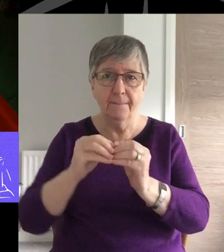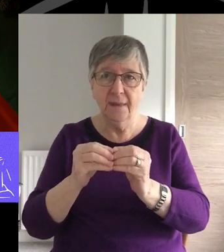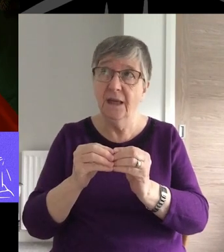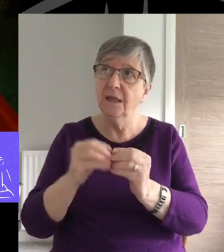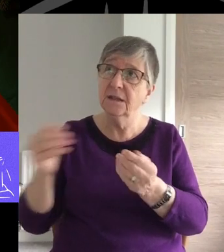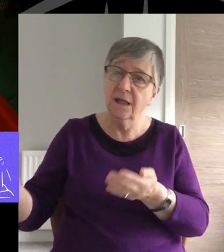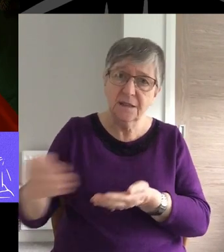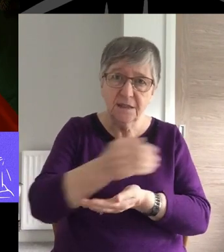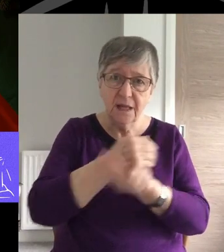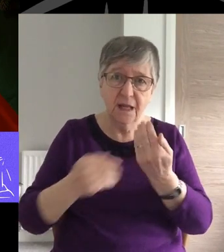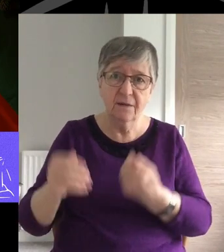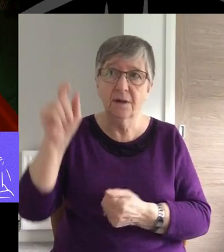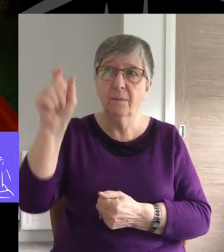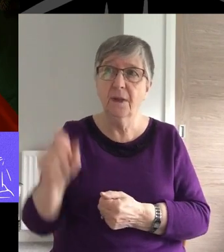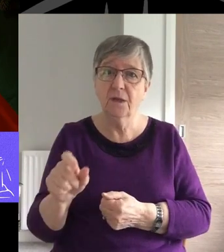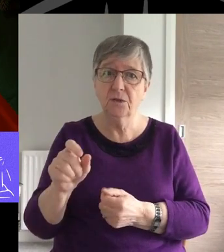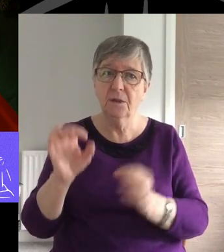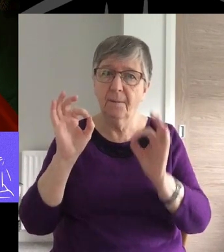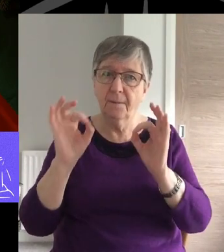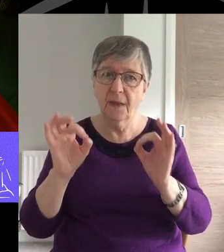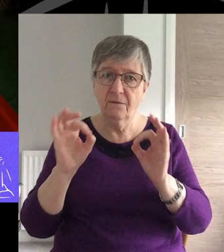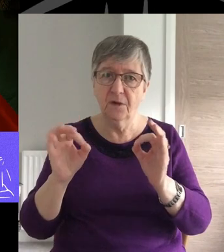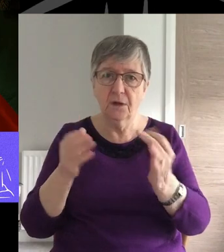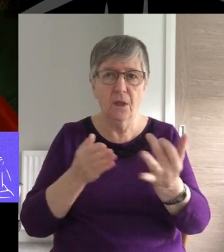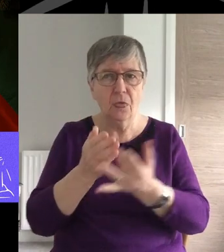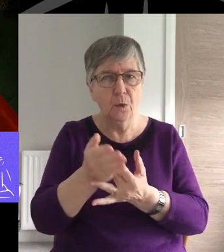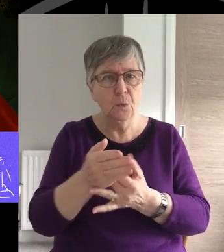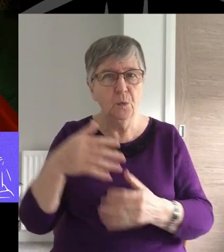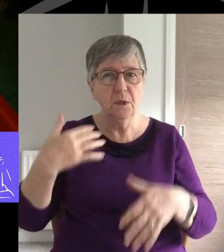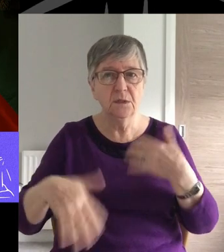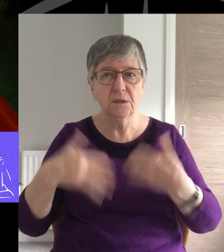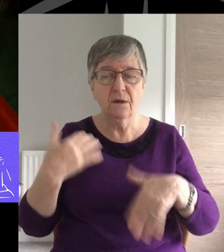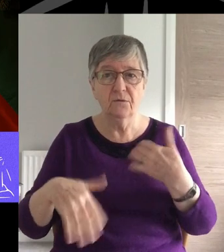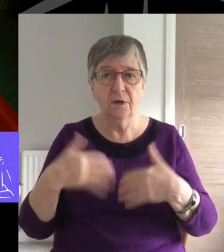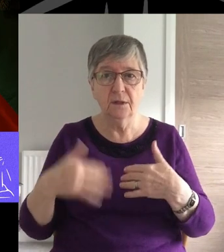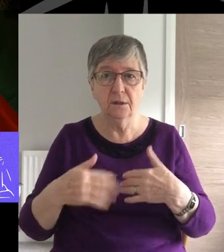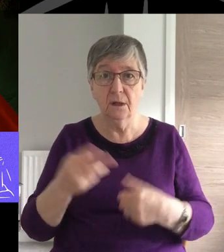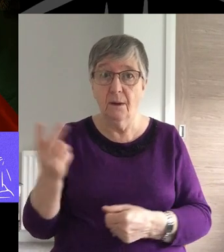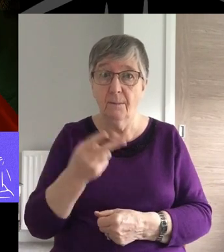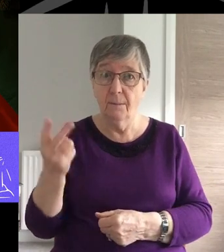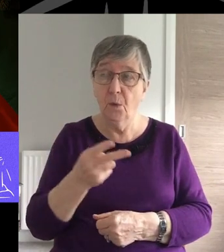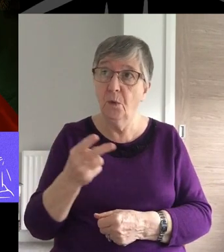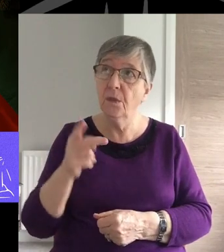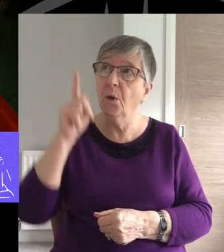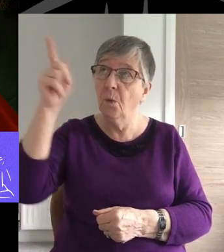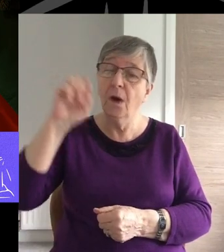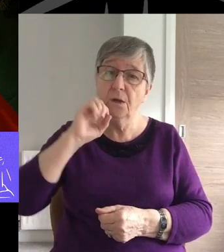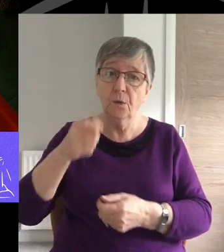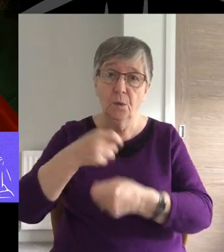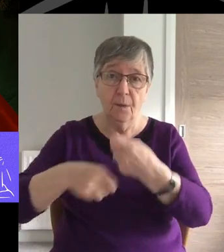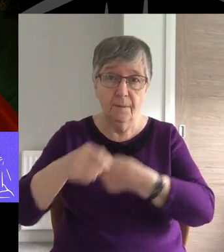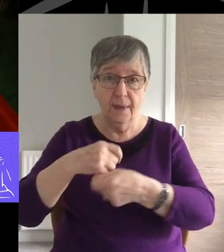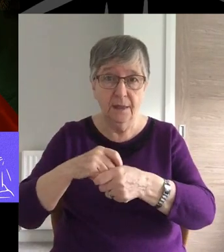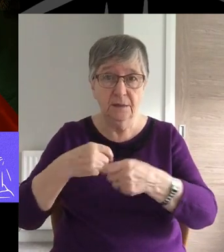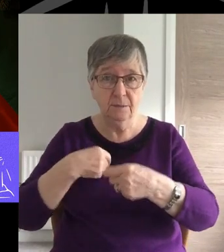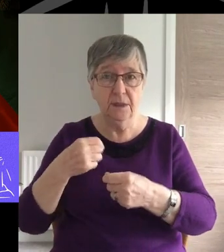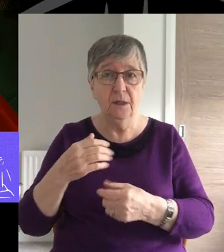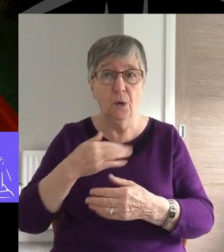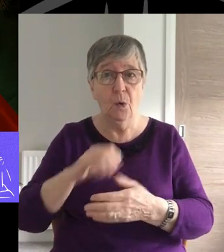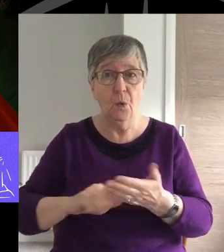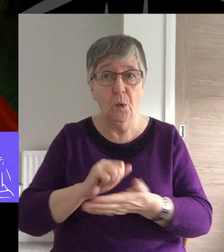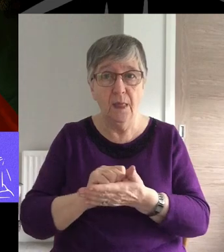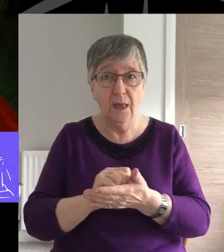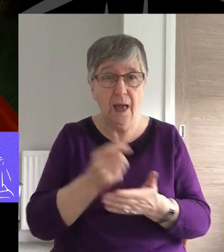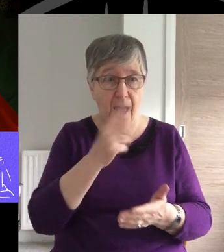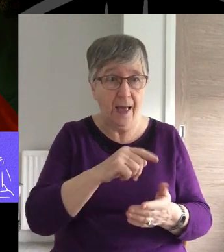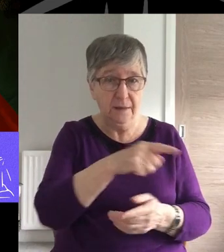the pioneer of their salvation perfect through what he suffered. Both the one who makes people holy and those who are made holy